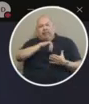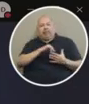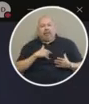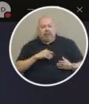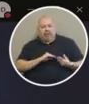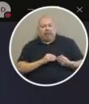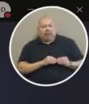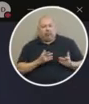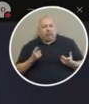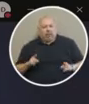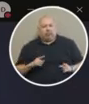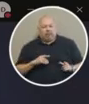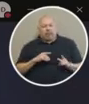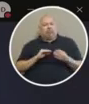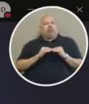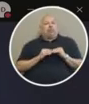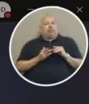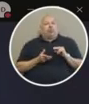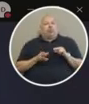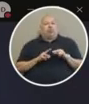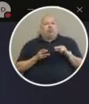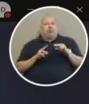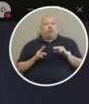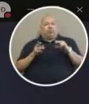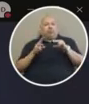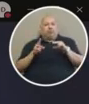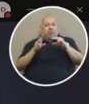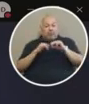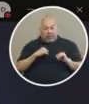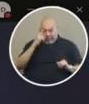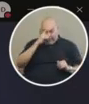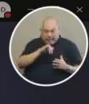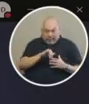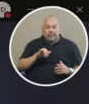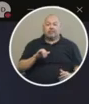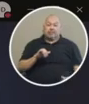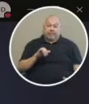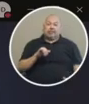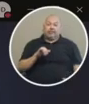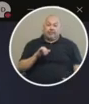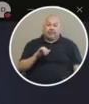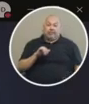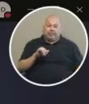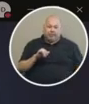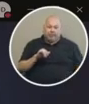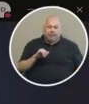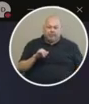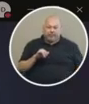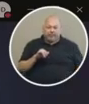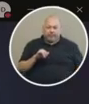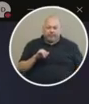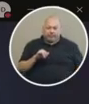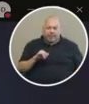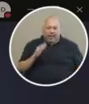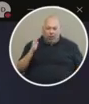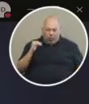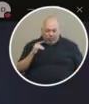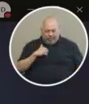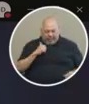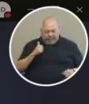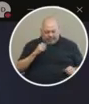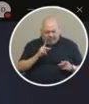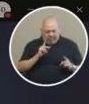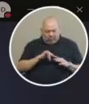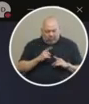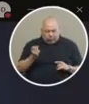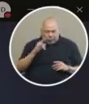stats that are coming out, the climb in numbers as we're seeing it, I think that I would hope that helps the public understand